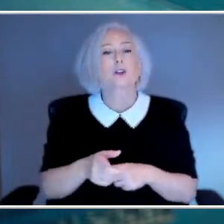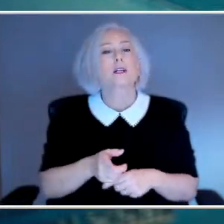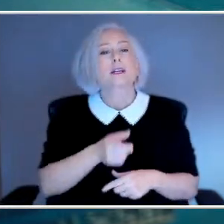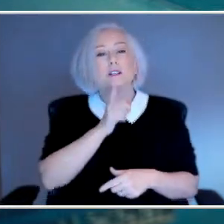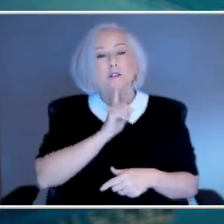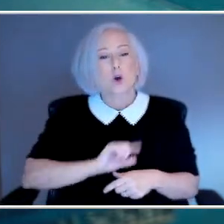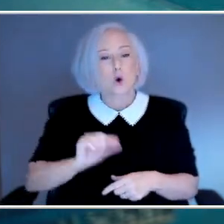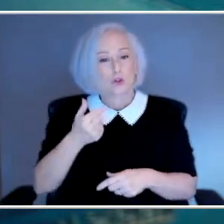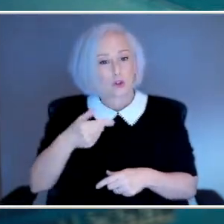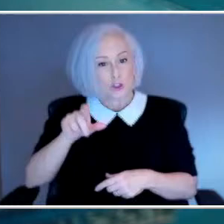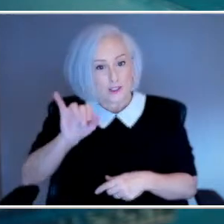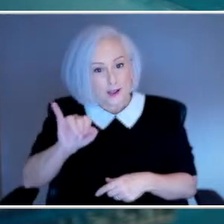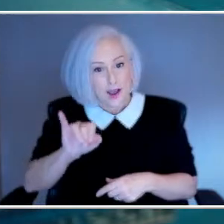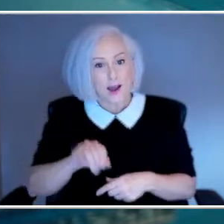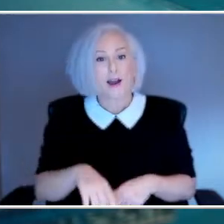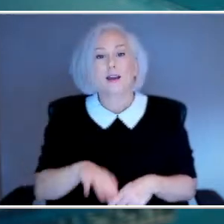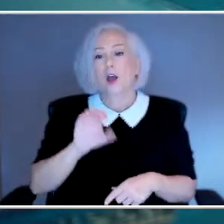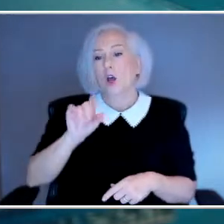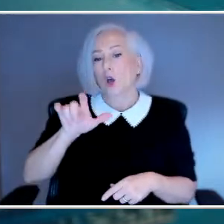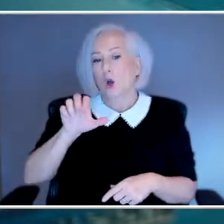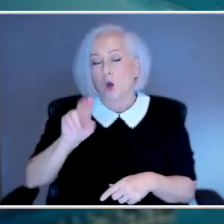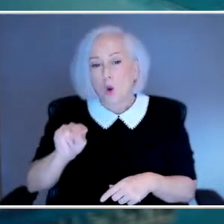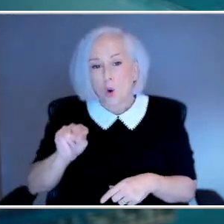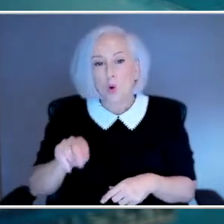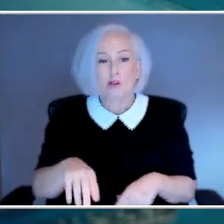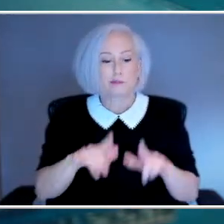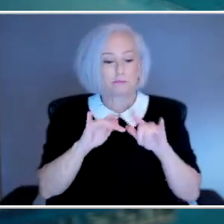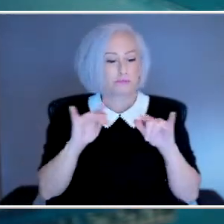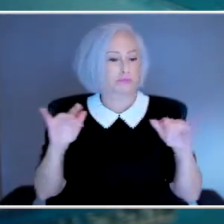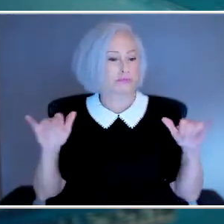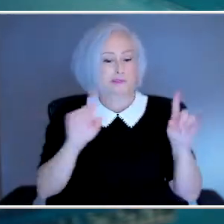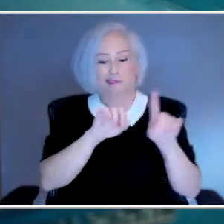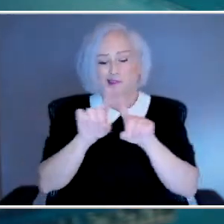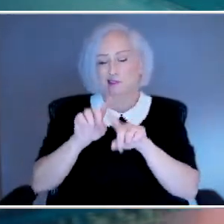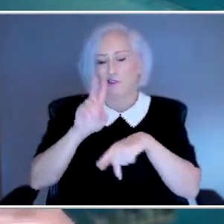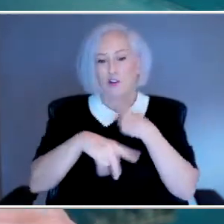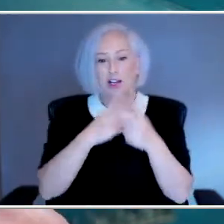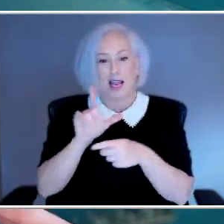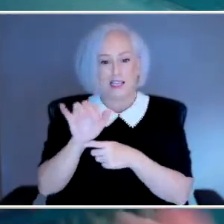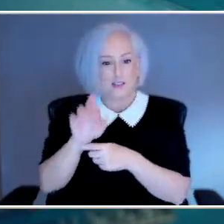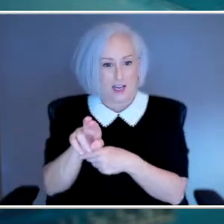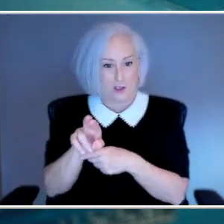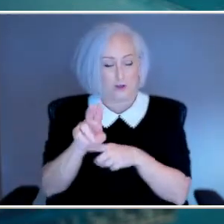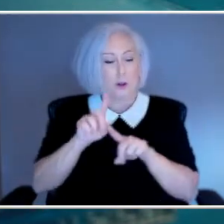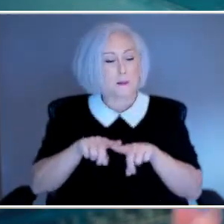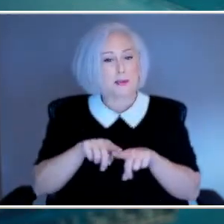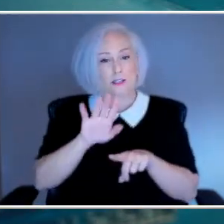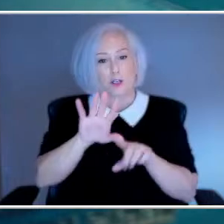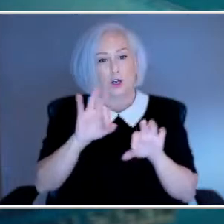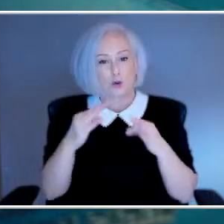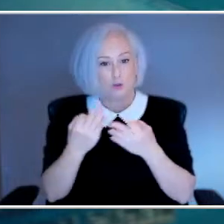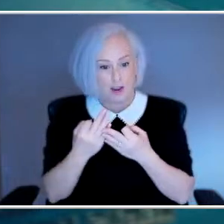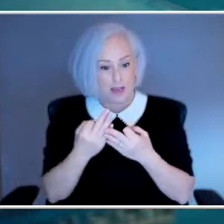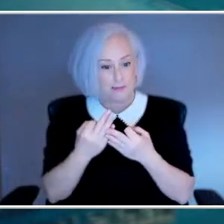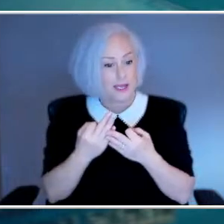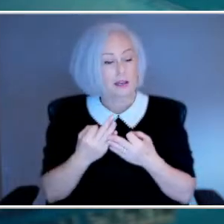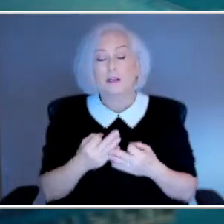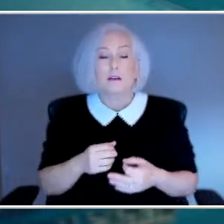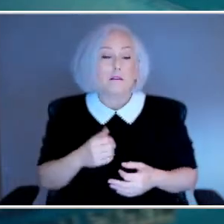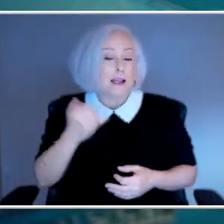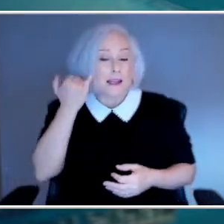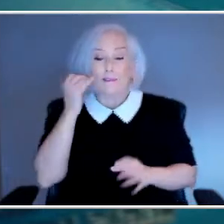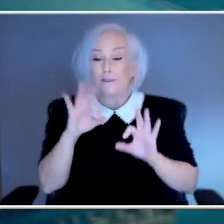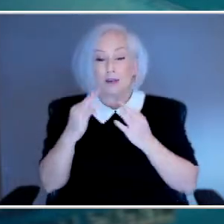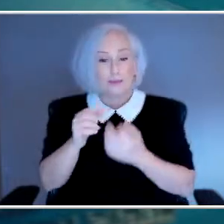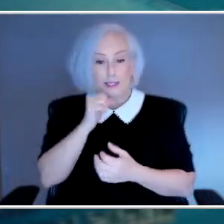cancer, colon cancer, all sorts of things. So even if your family history or your gene may not include breast cancer, there are proactive and